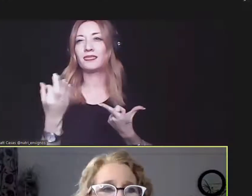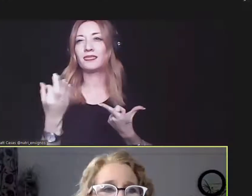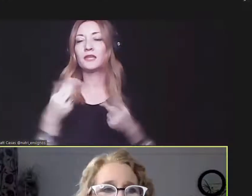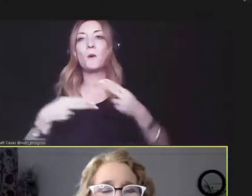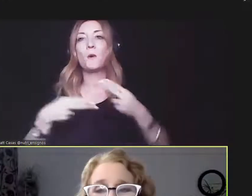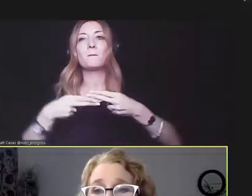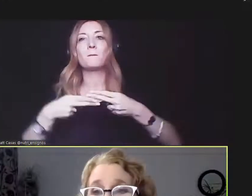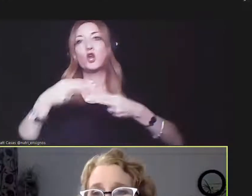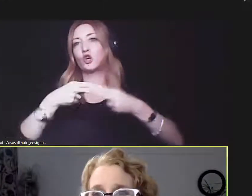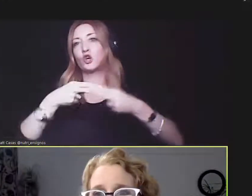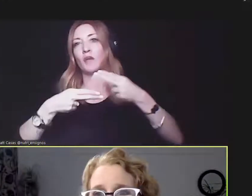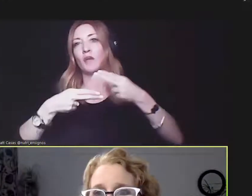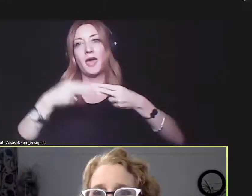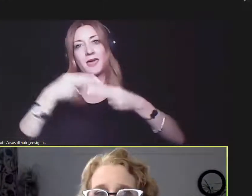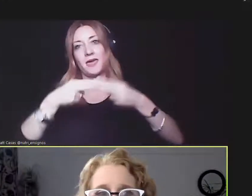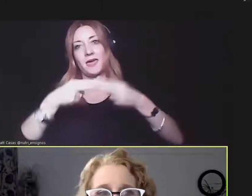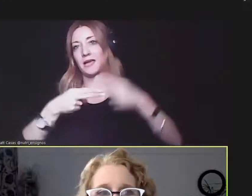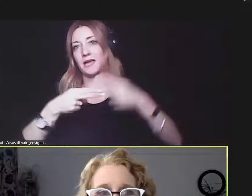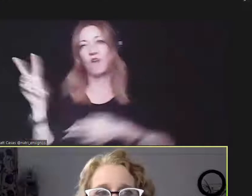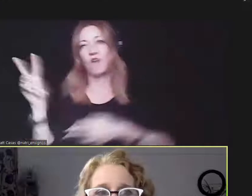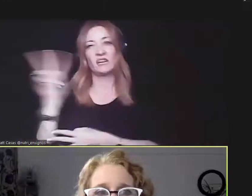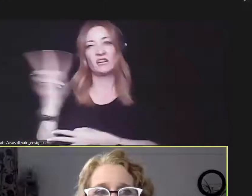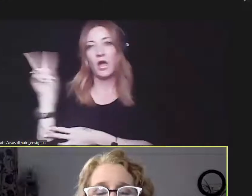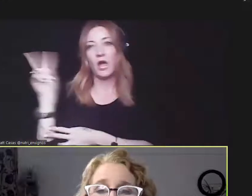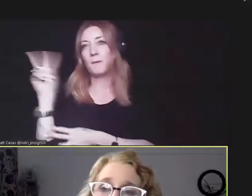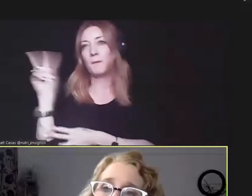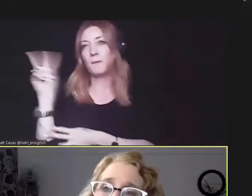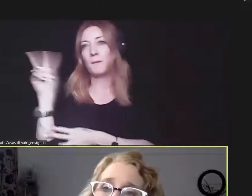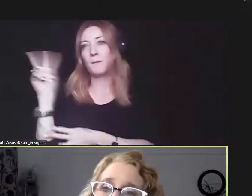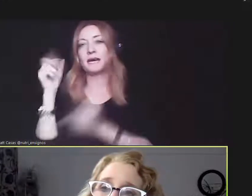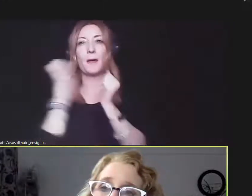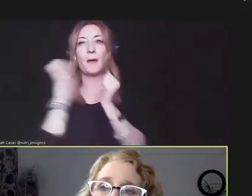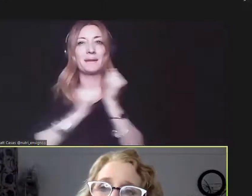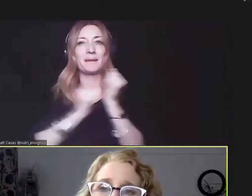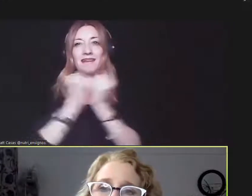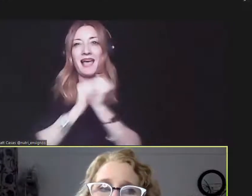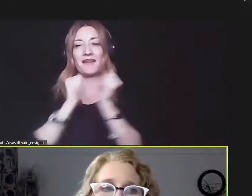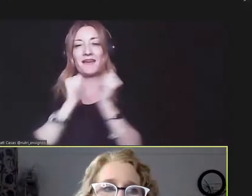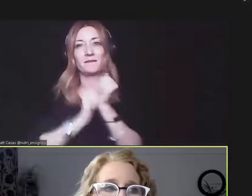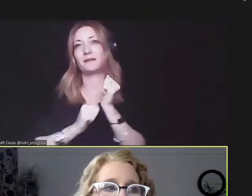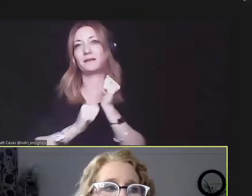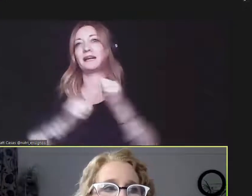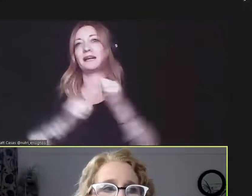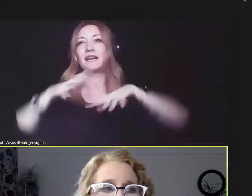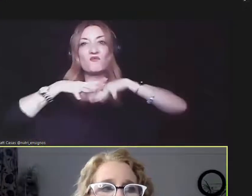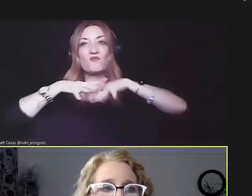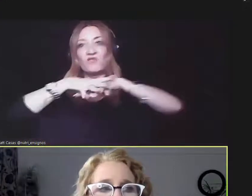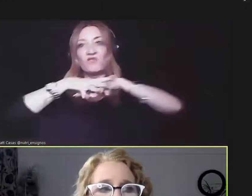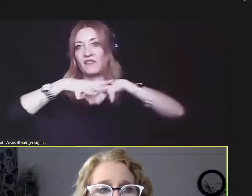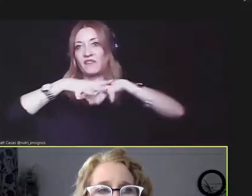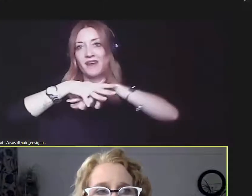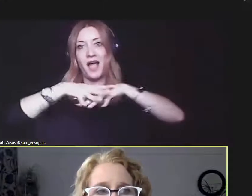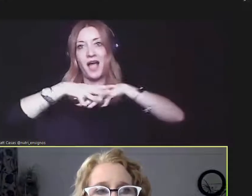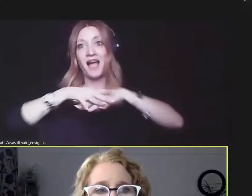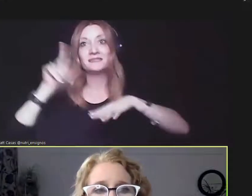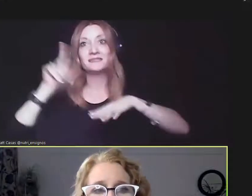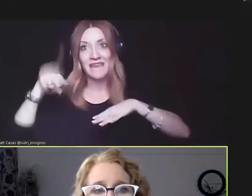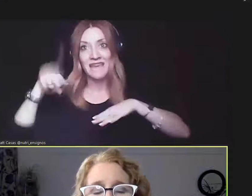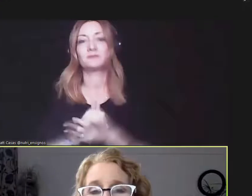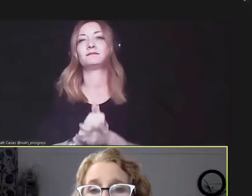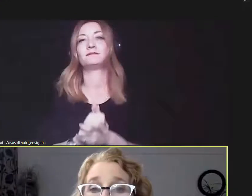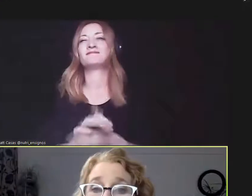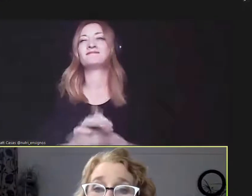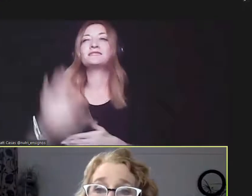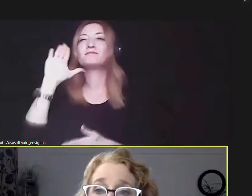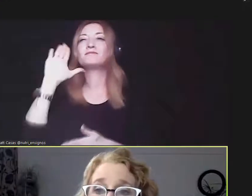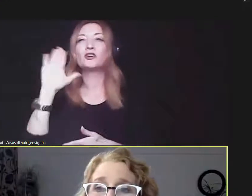and minerals and dietary fiber as well. But one of chlorella's best known benefits